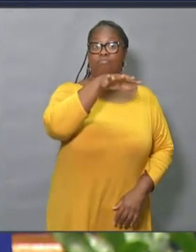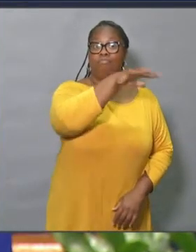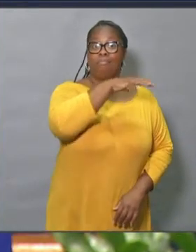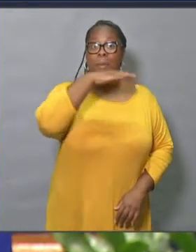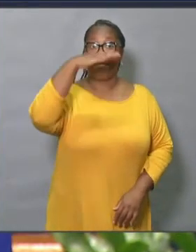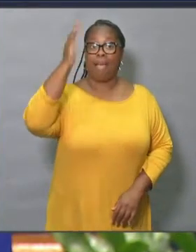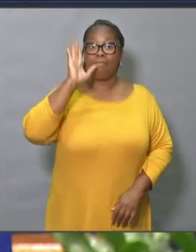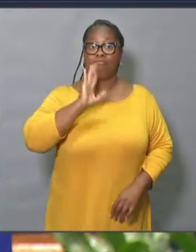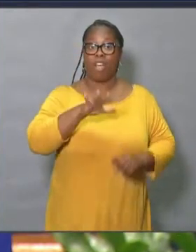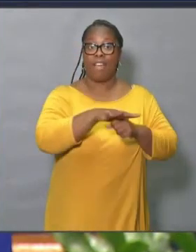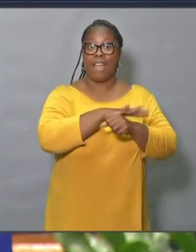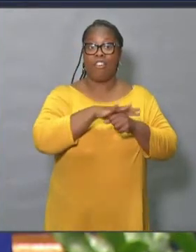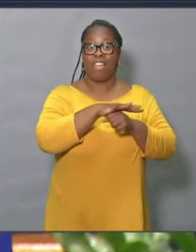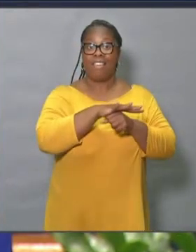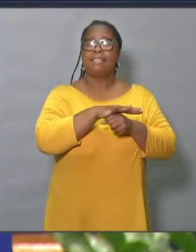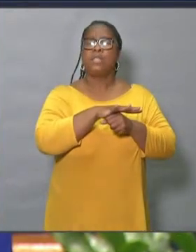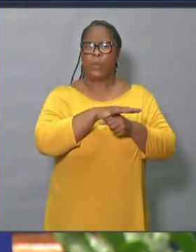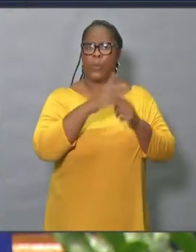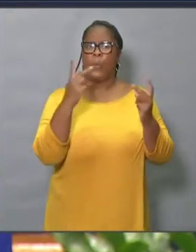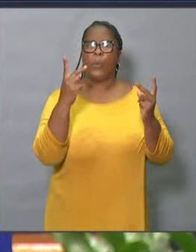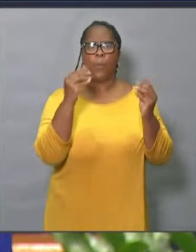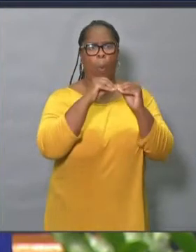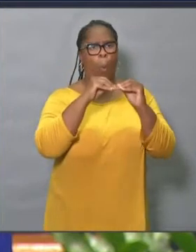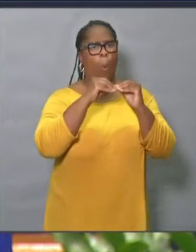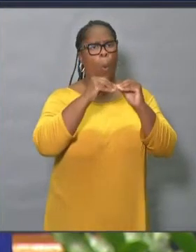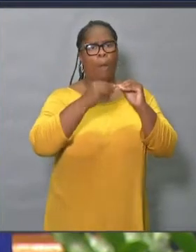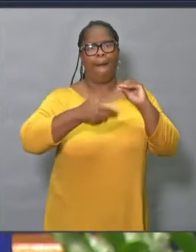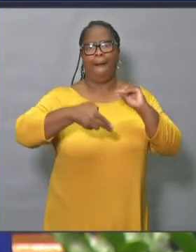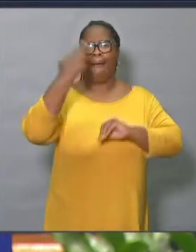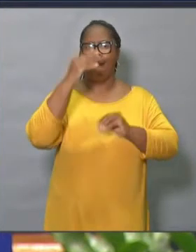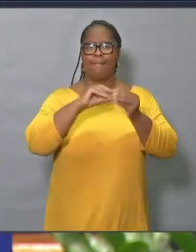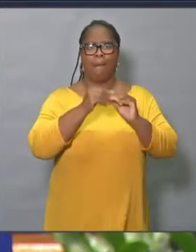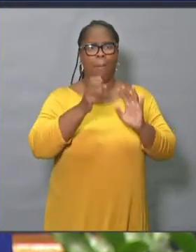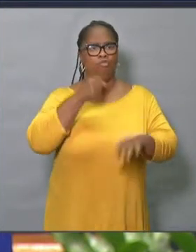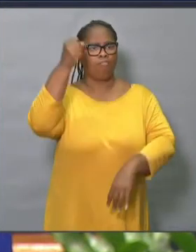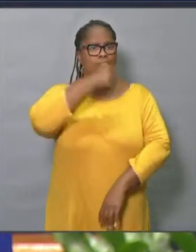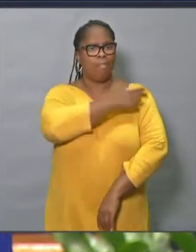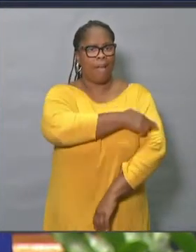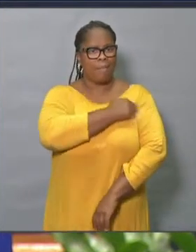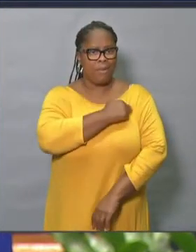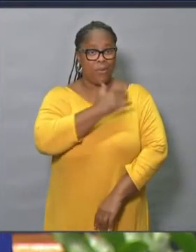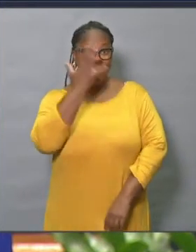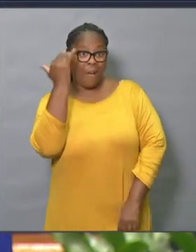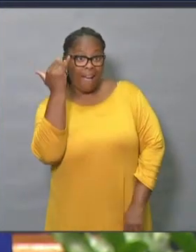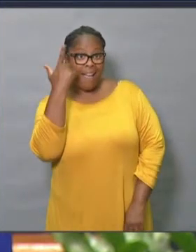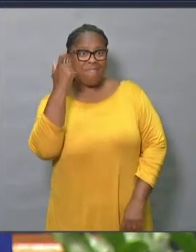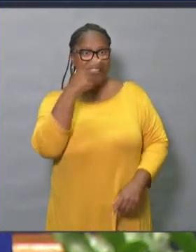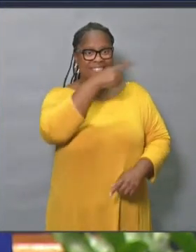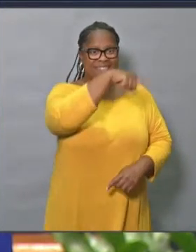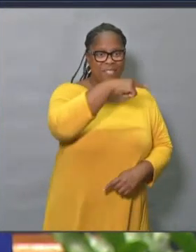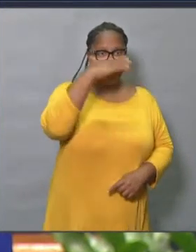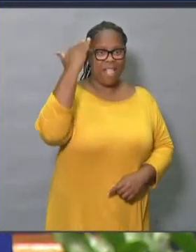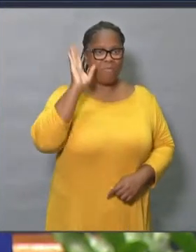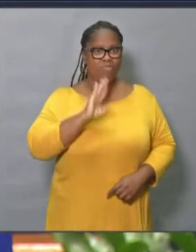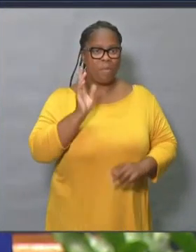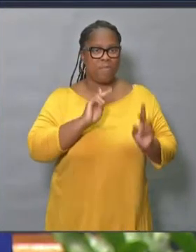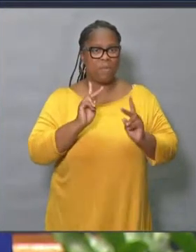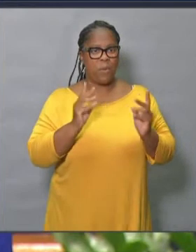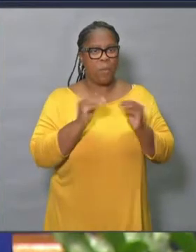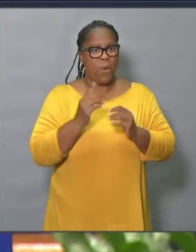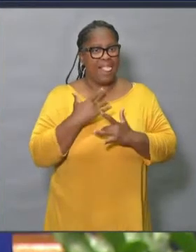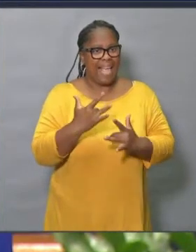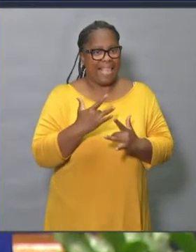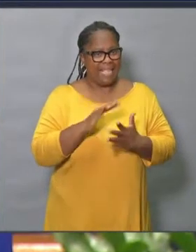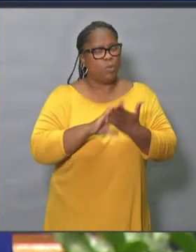have higher rates of hospitalizations as a reflection of who, in fact, is more likely to be